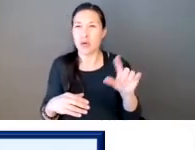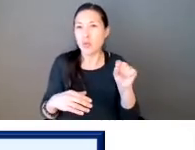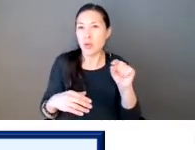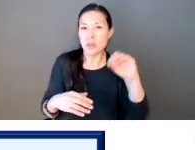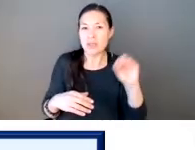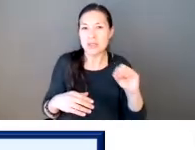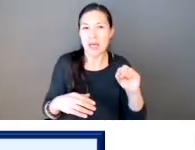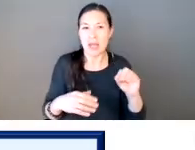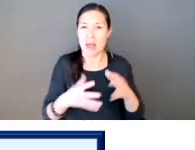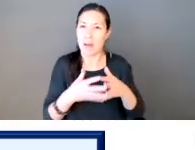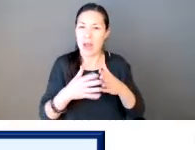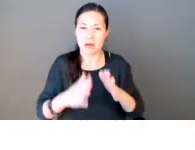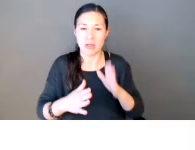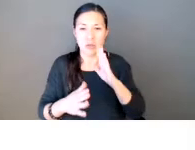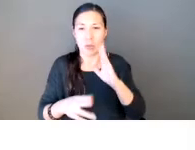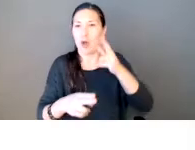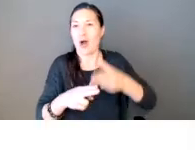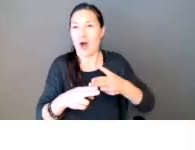year 2030.